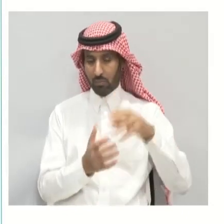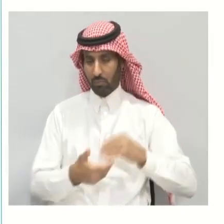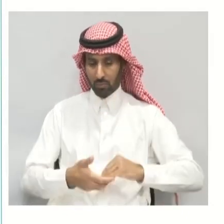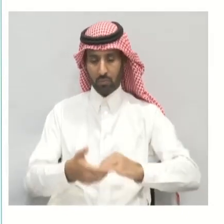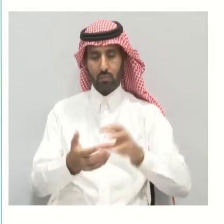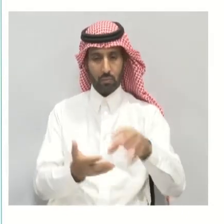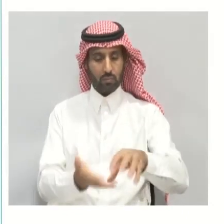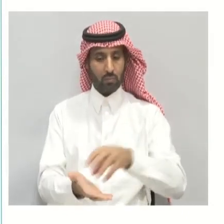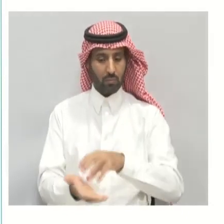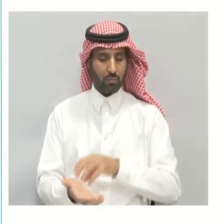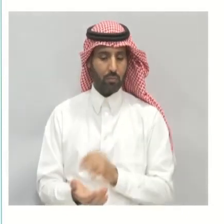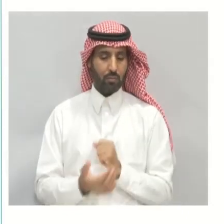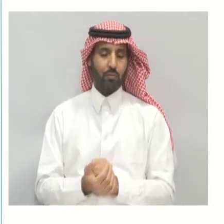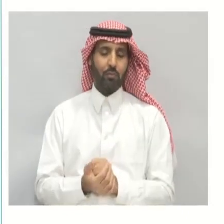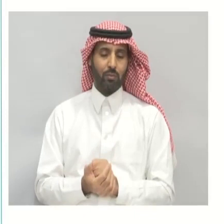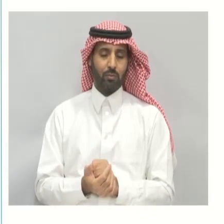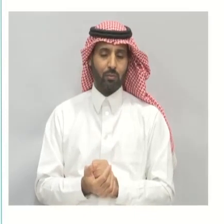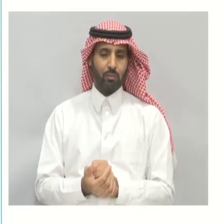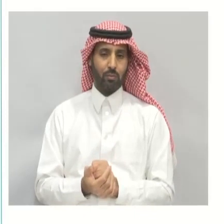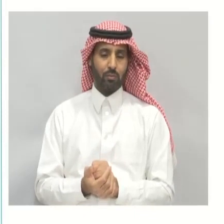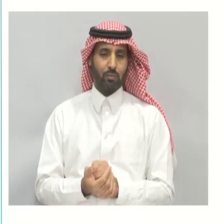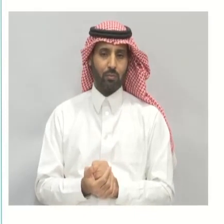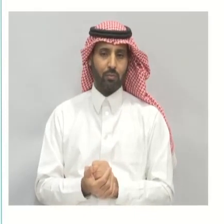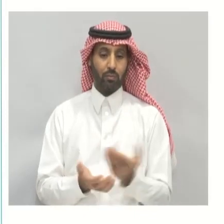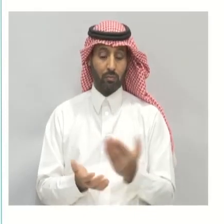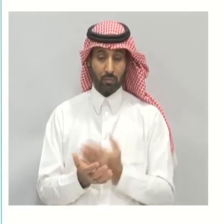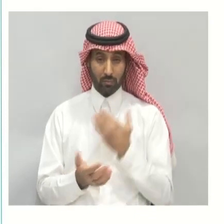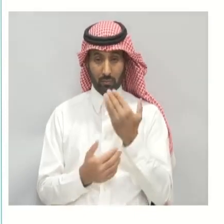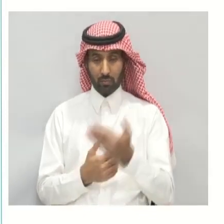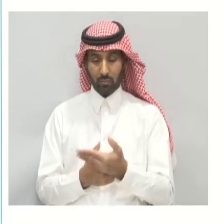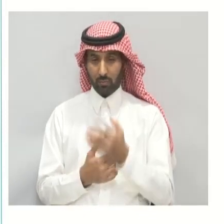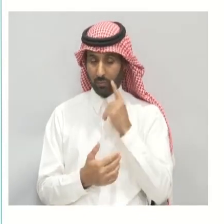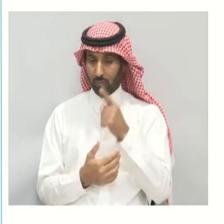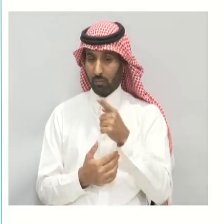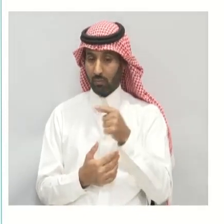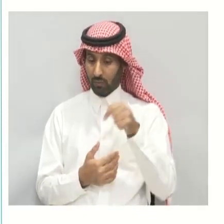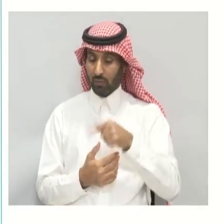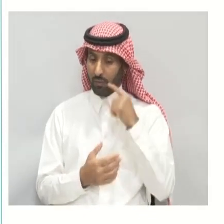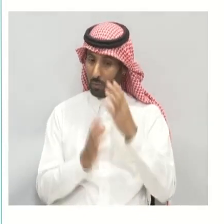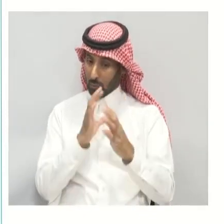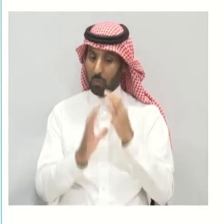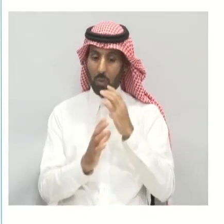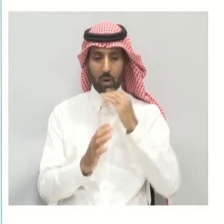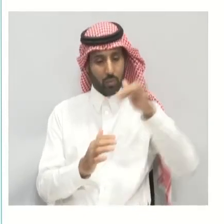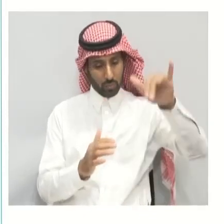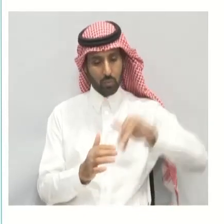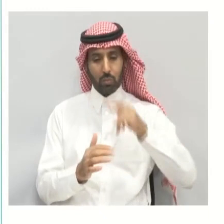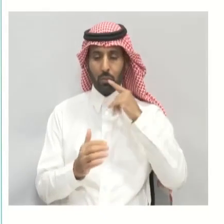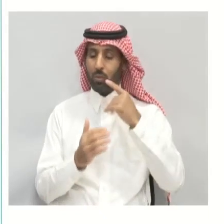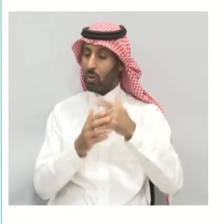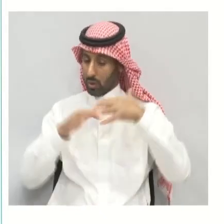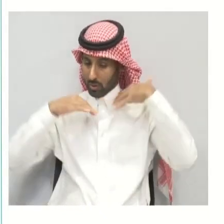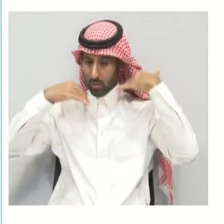to move from one place to another? So there are buses to the falls at